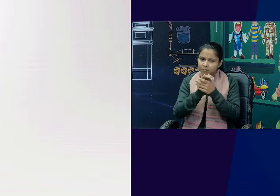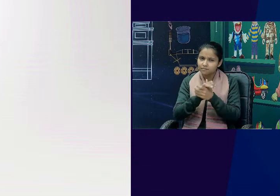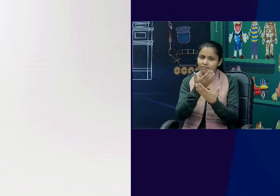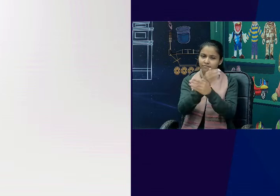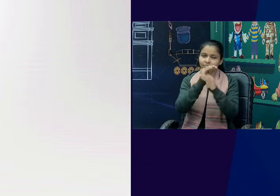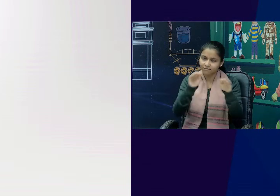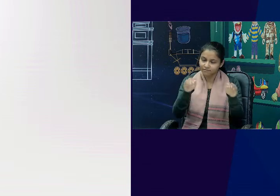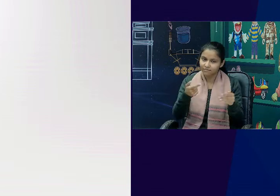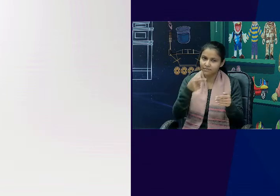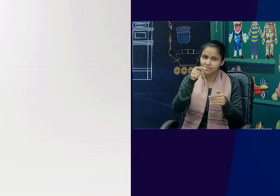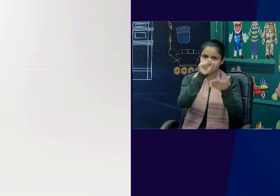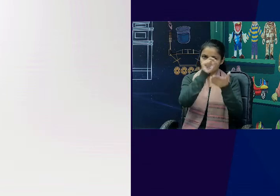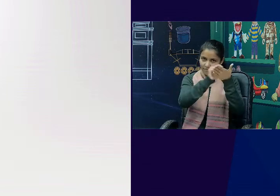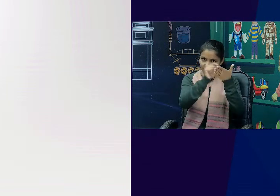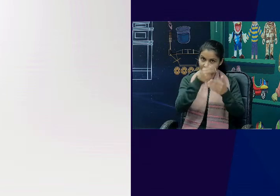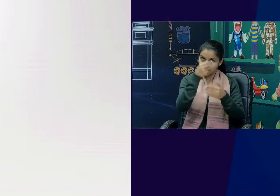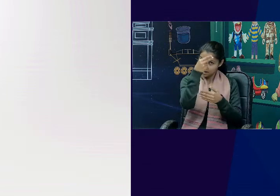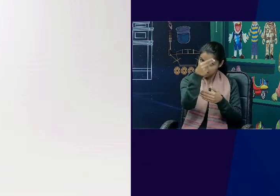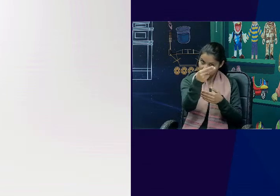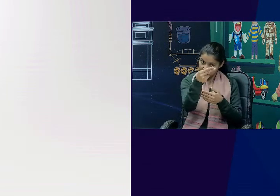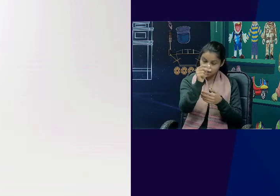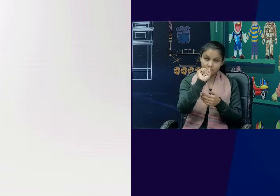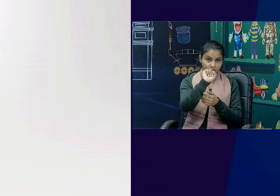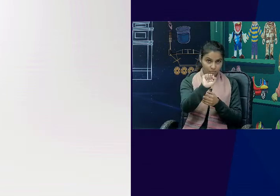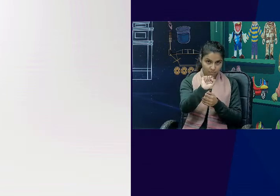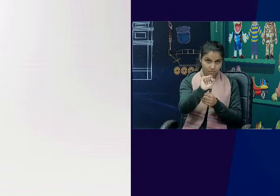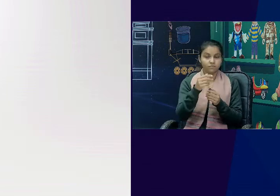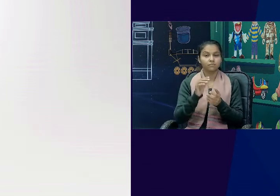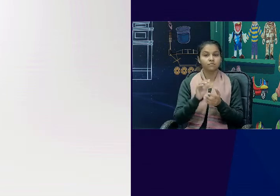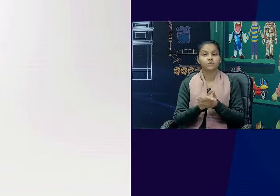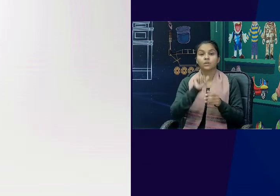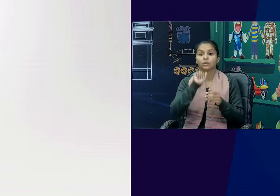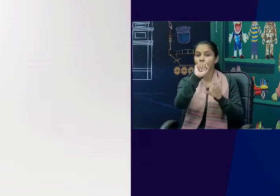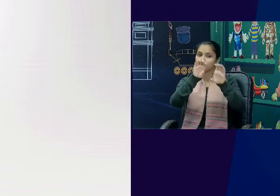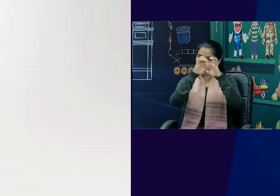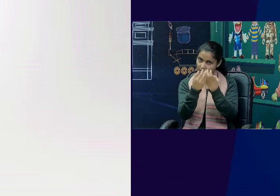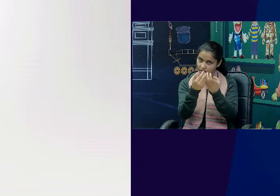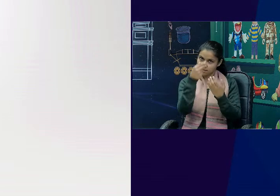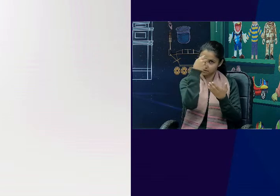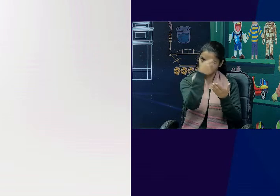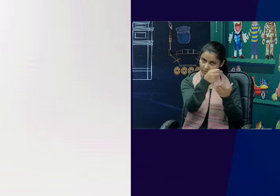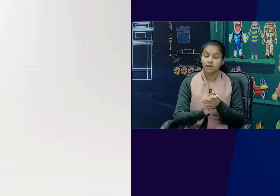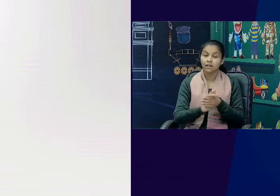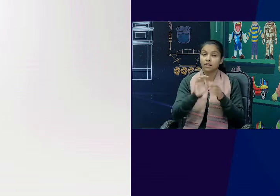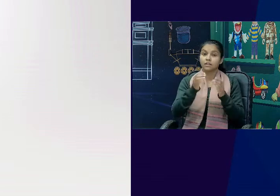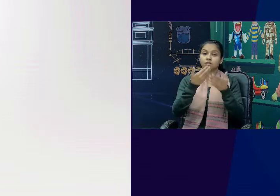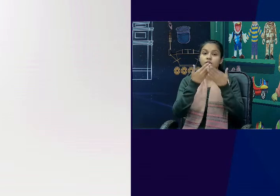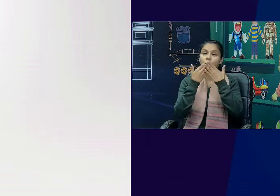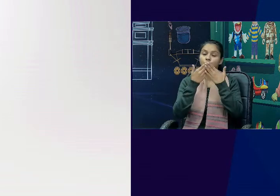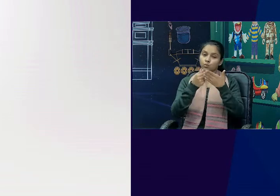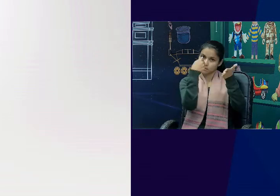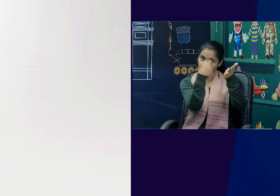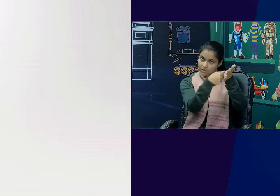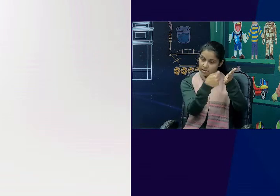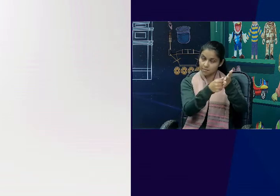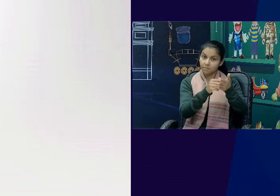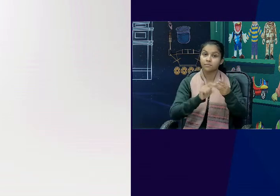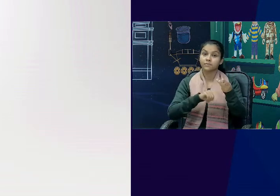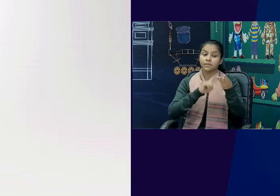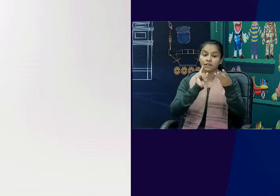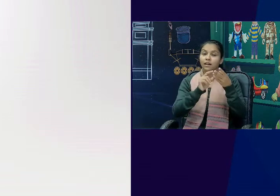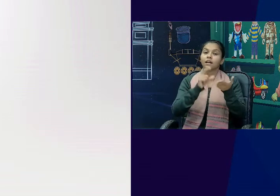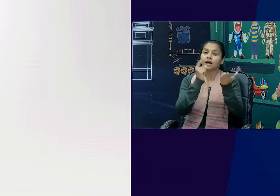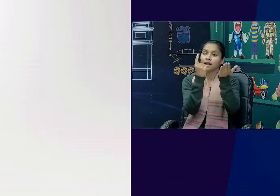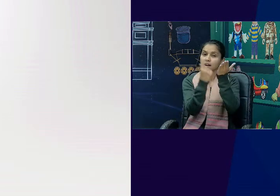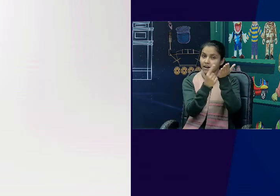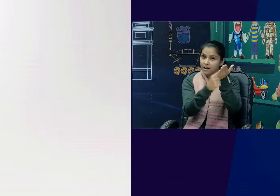write in this format name of the students, you can mention your class, the school name and the address, and the expert name or your